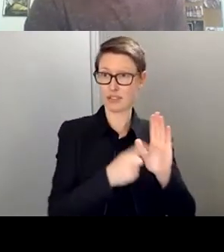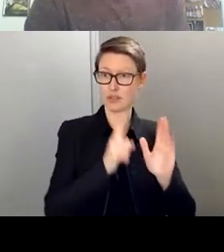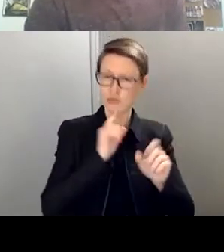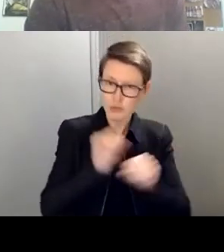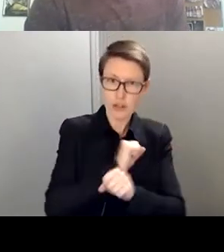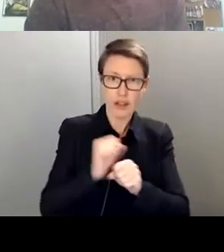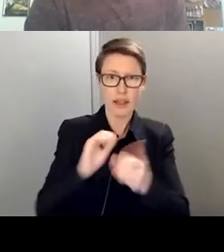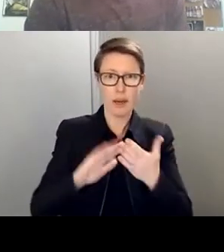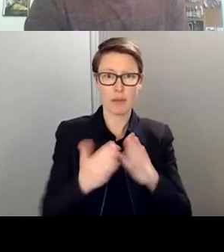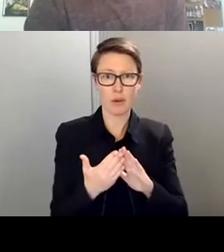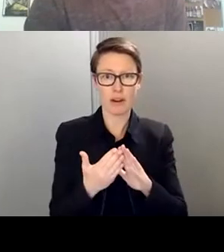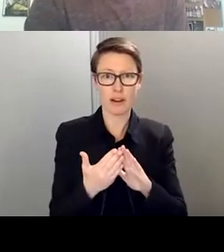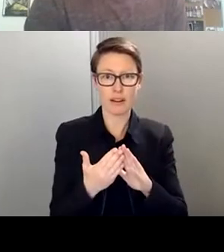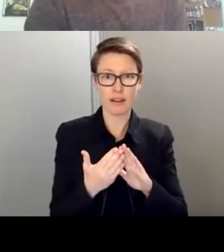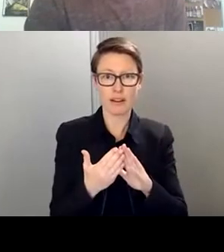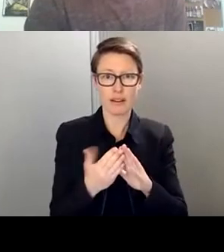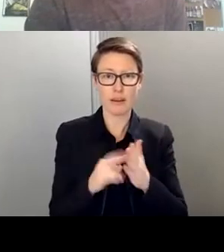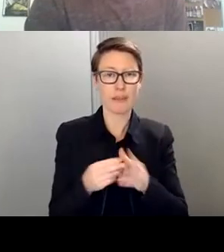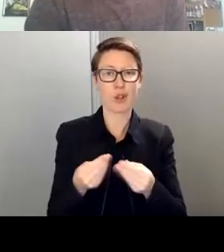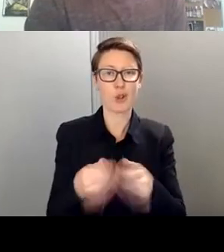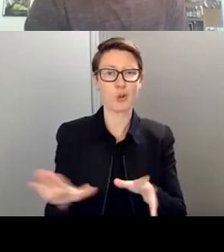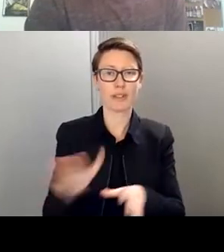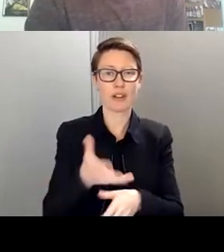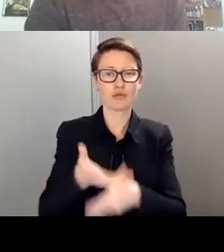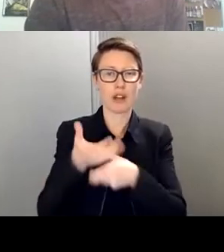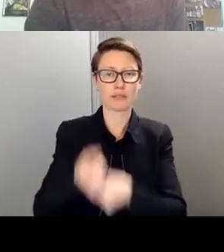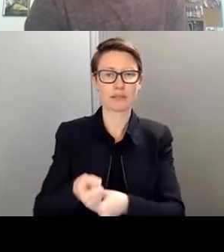community, we lose trust. And